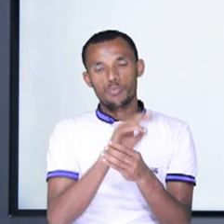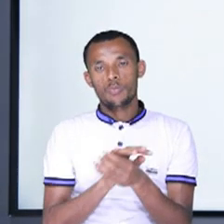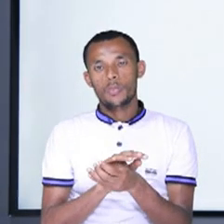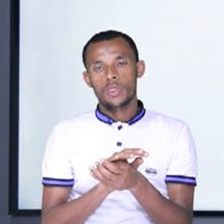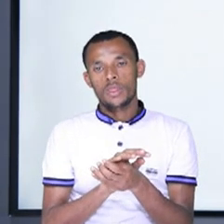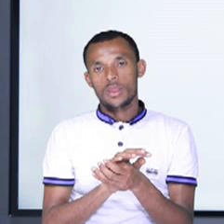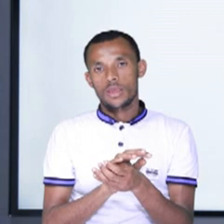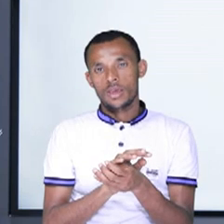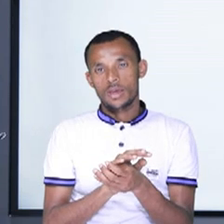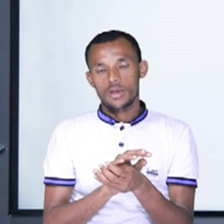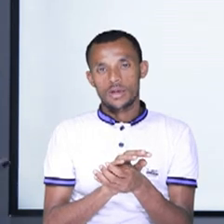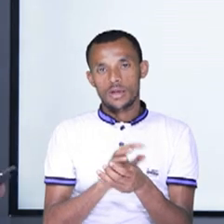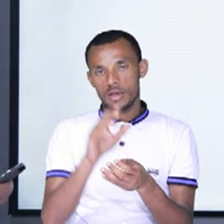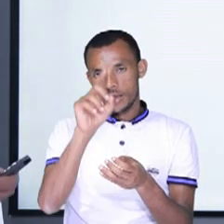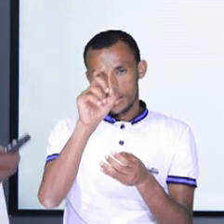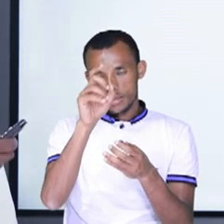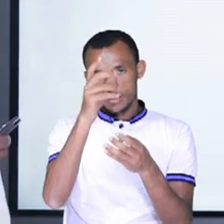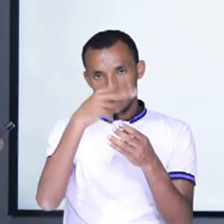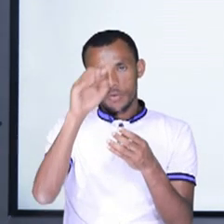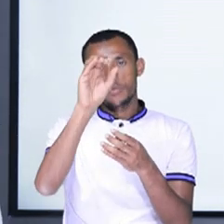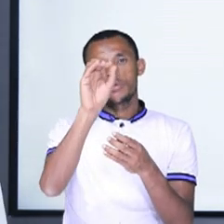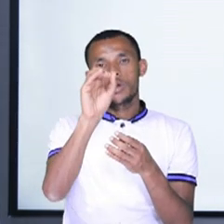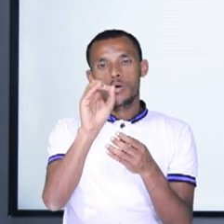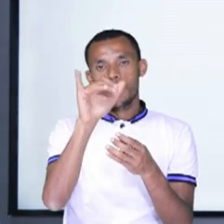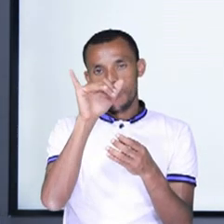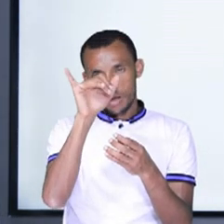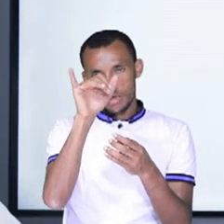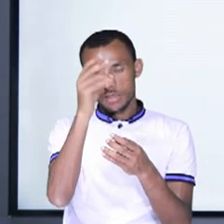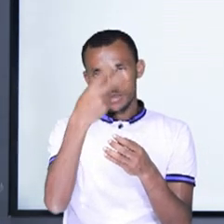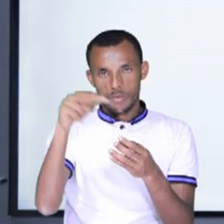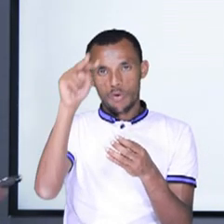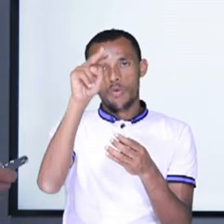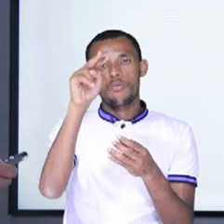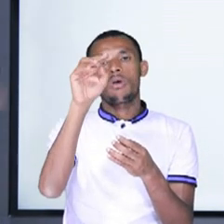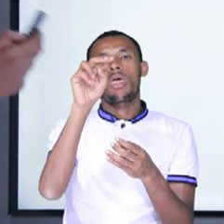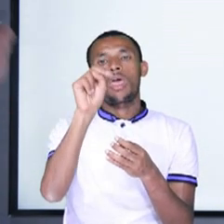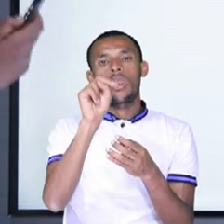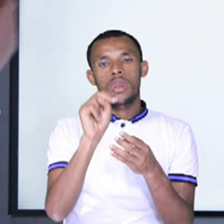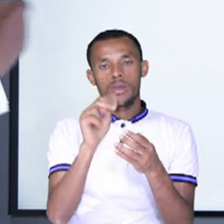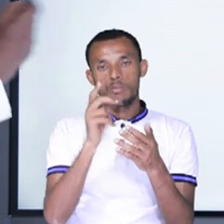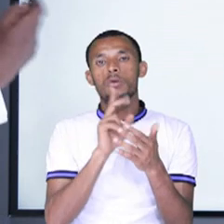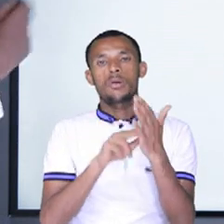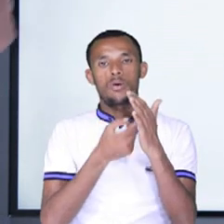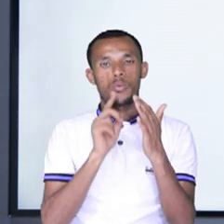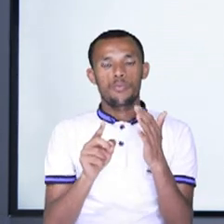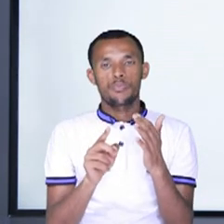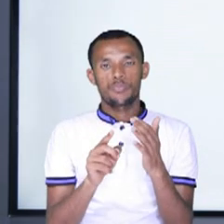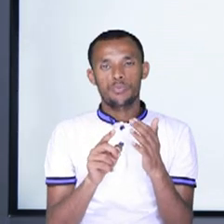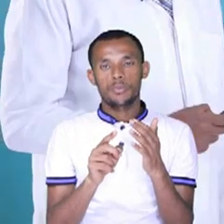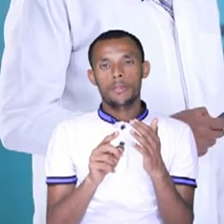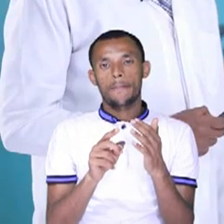term to be n above n, x the power of 0, y the power of n. What does it mean? What do you understand from this